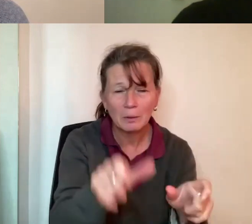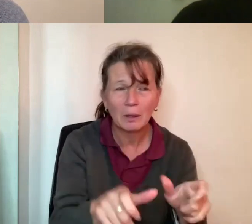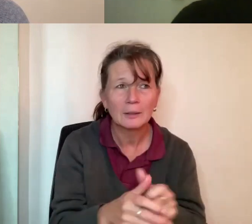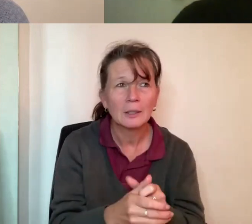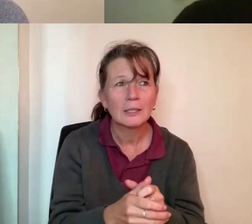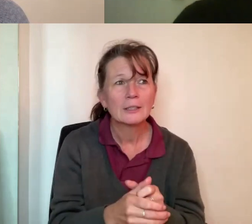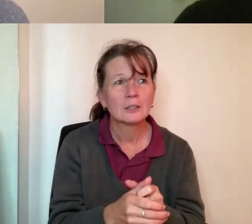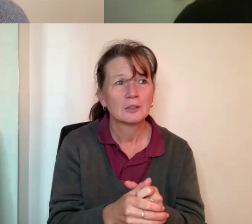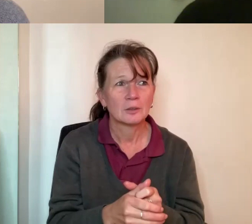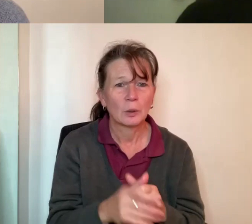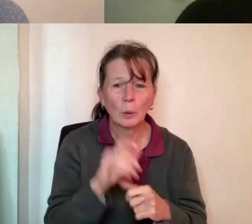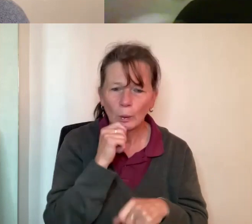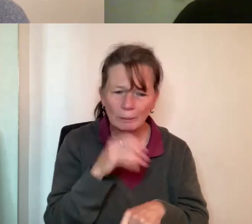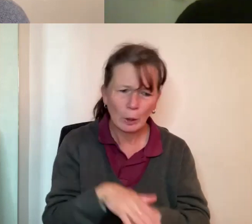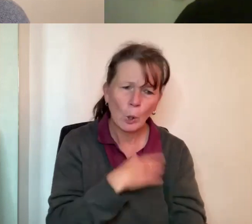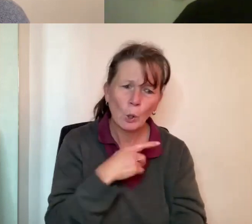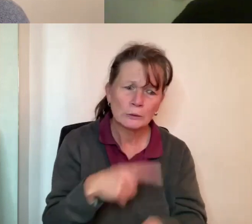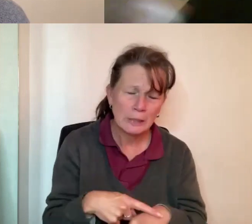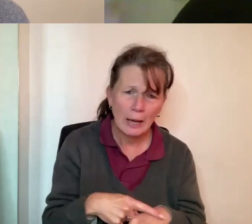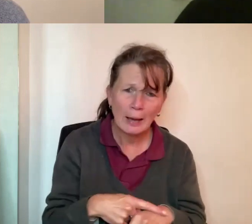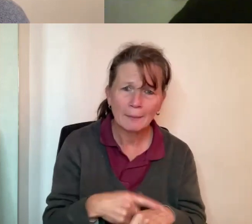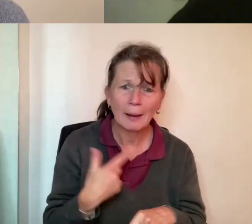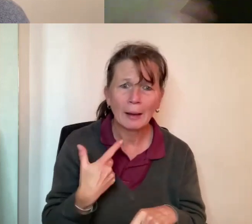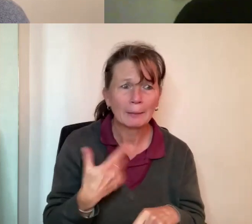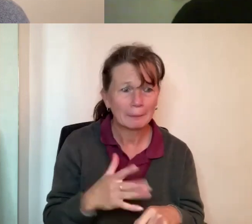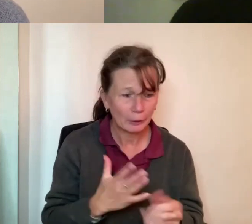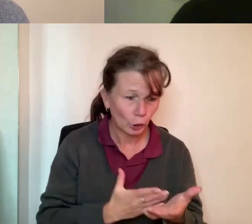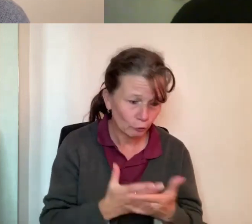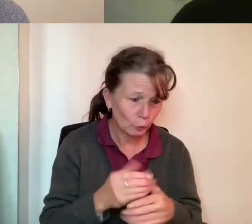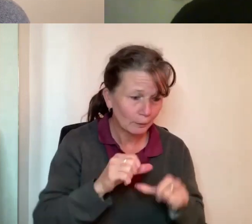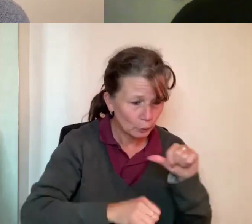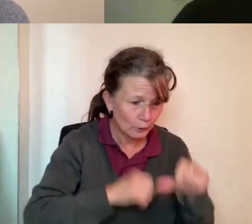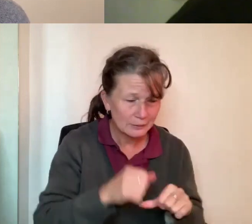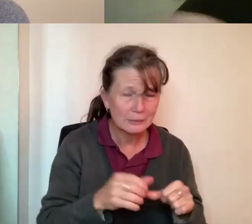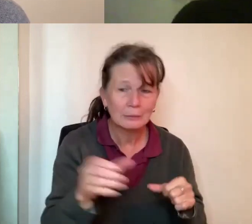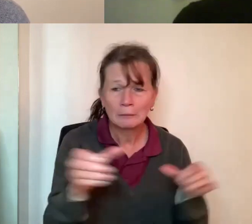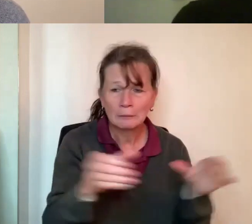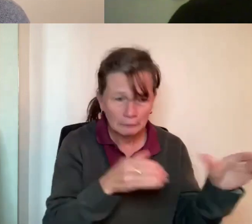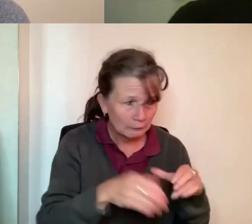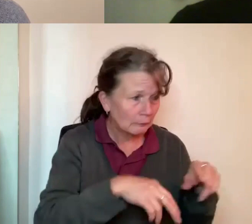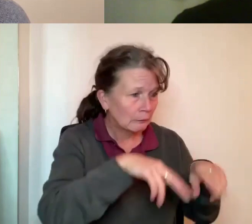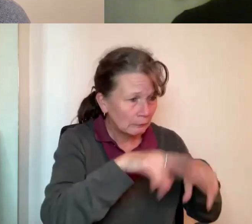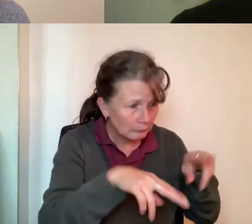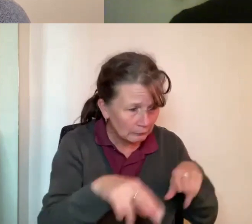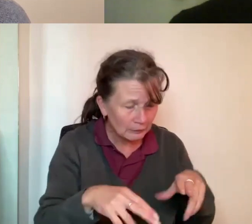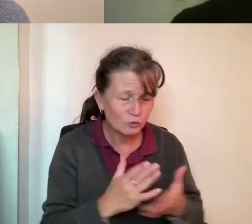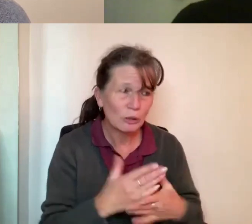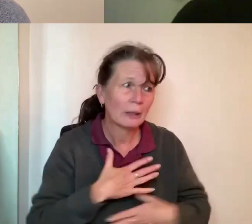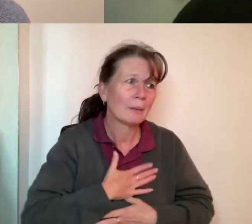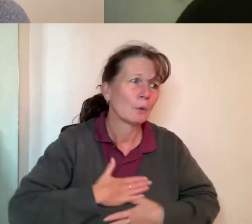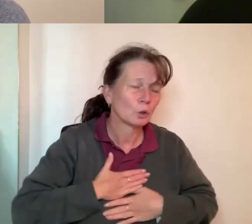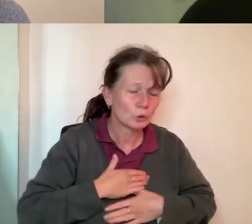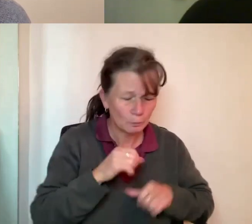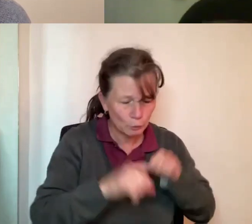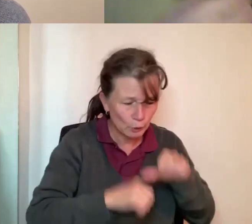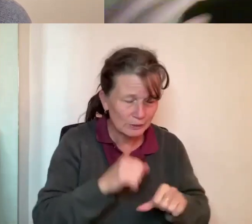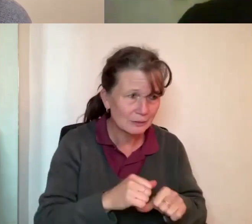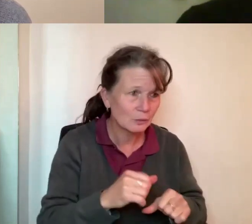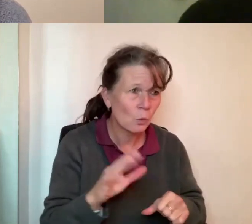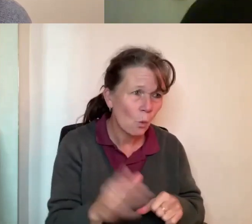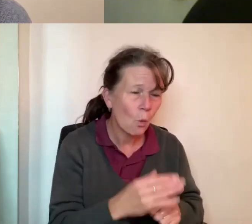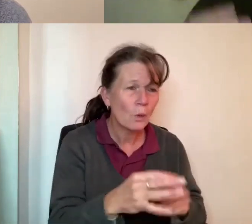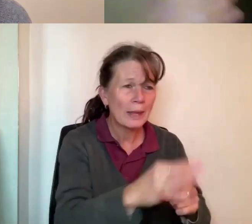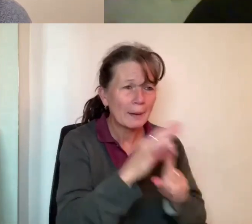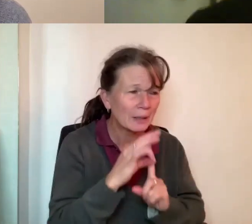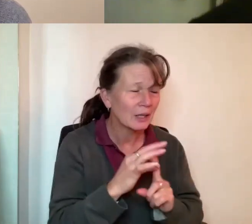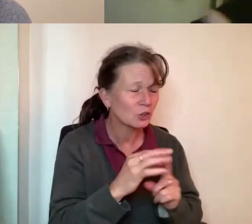would just take a very long time. And after you've done the process of the sort of emotional process of going through all of the applications and